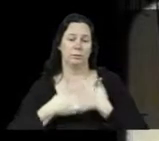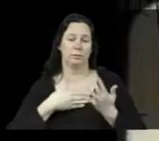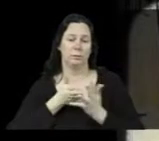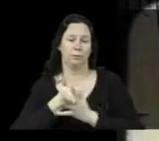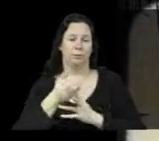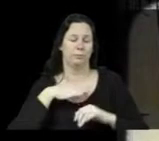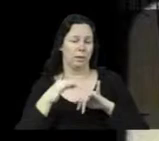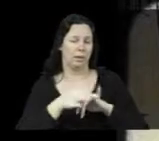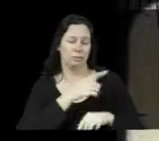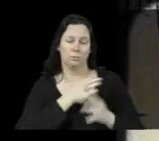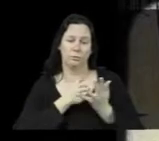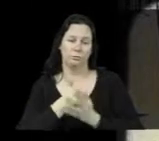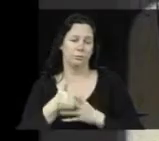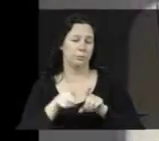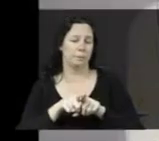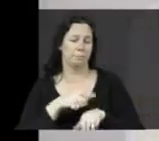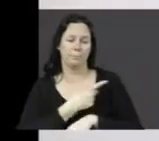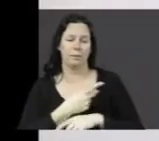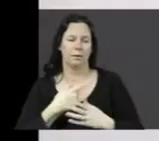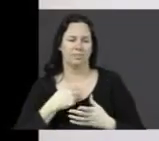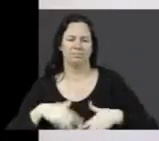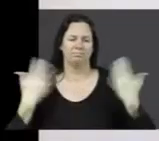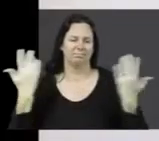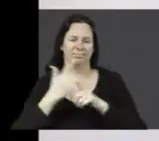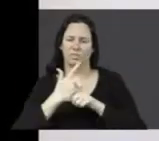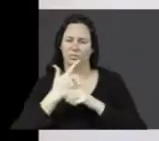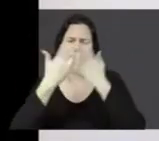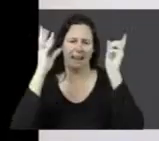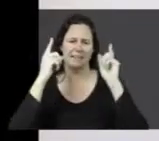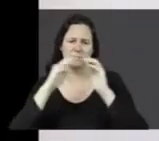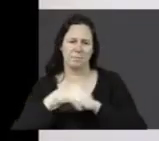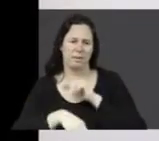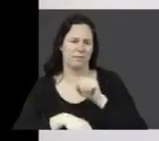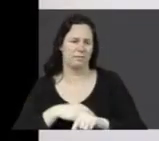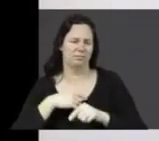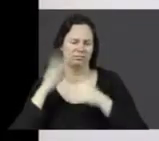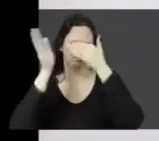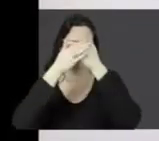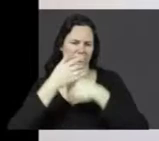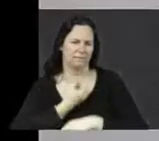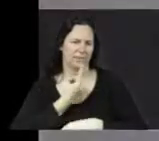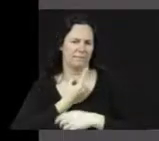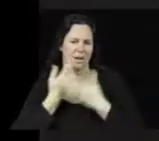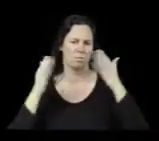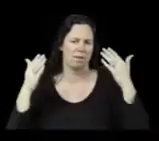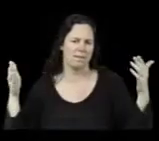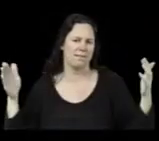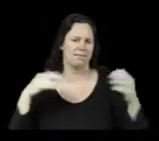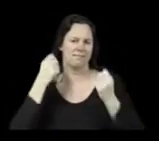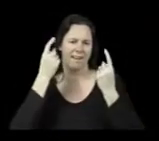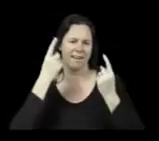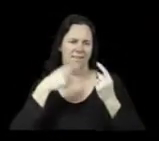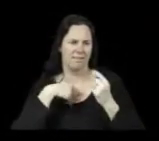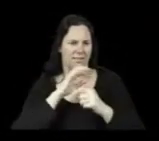through. I didn't want to talk to anyone about it. I sort of shut myself away and realised I was doing no good to her or to